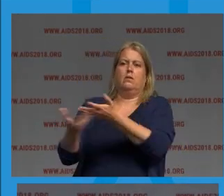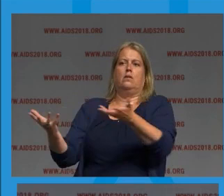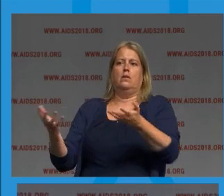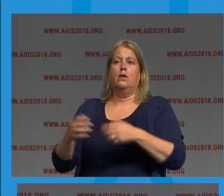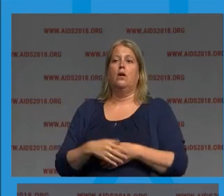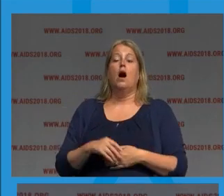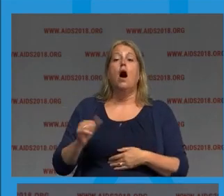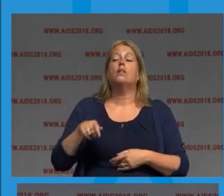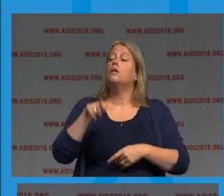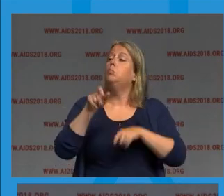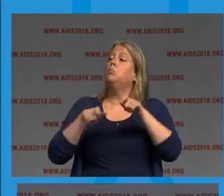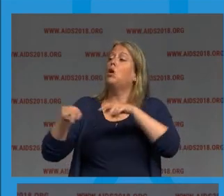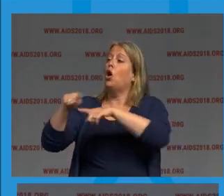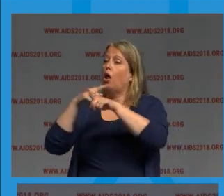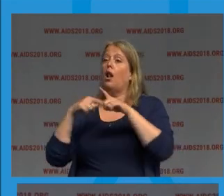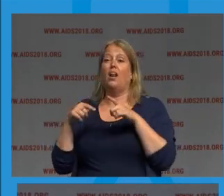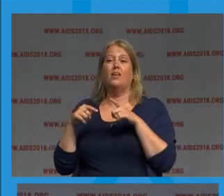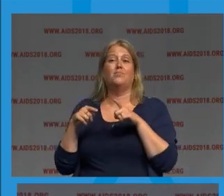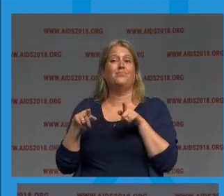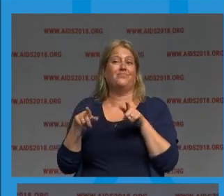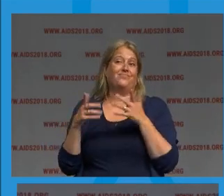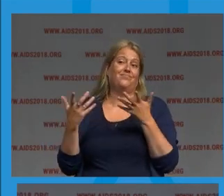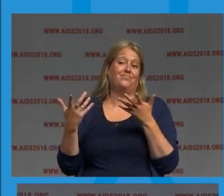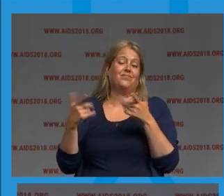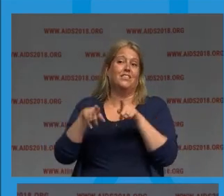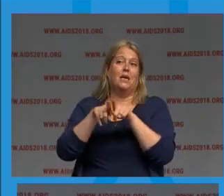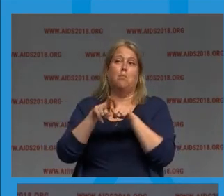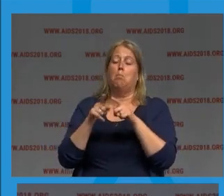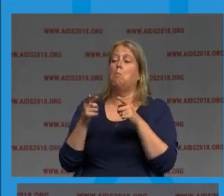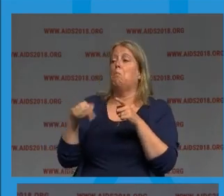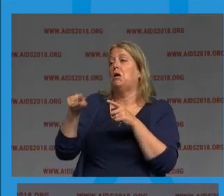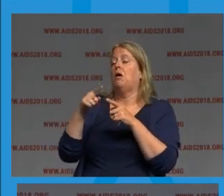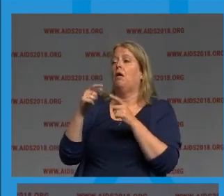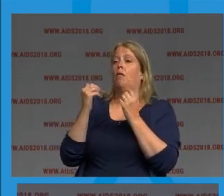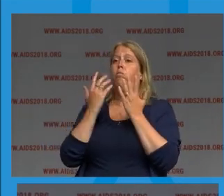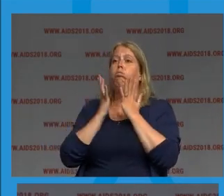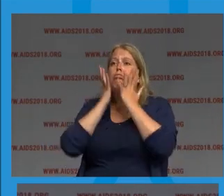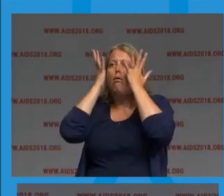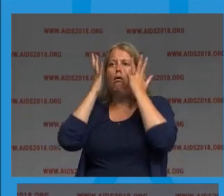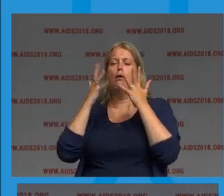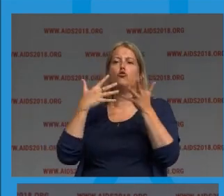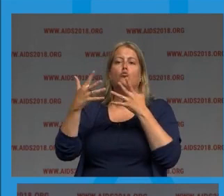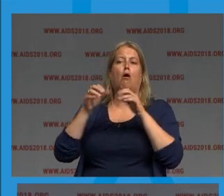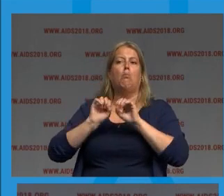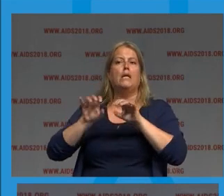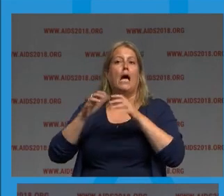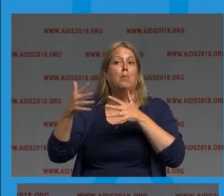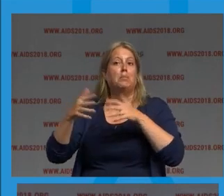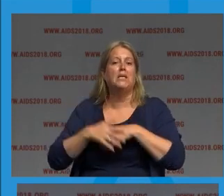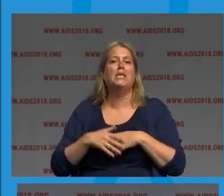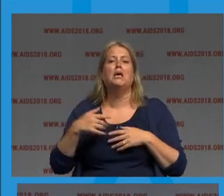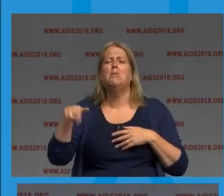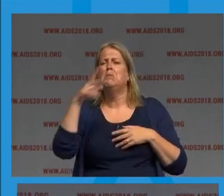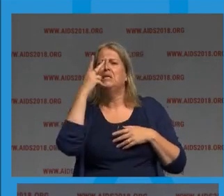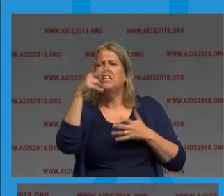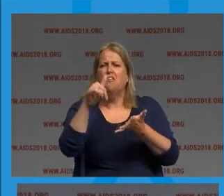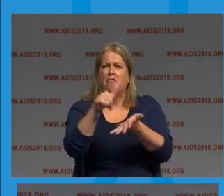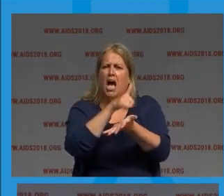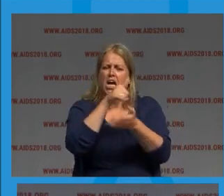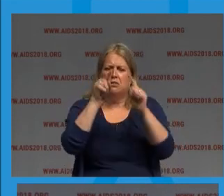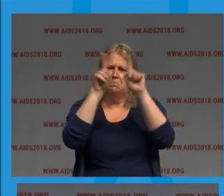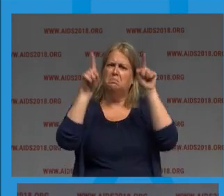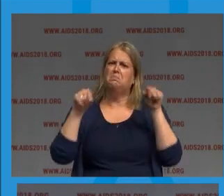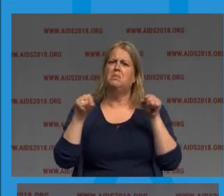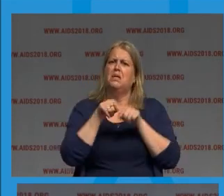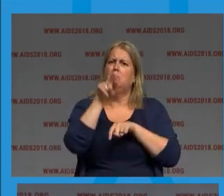Other people, by chance, experienced other social media embarrassment. And many of you may have seen flyers or pictures of people's faces who've